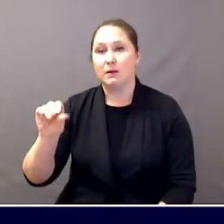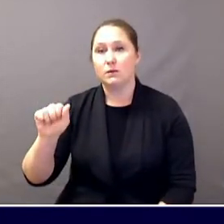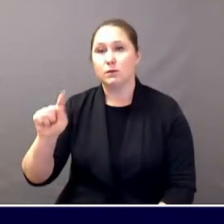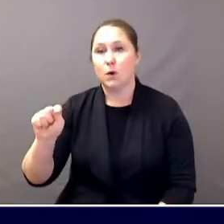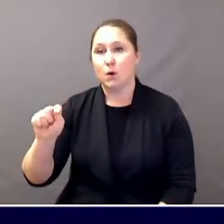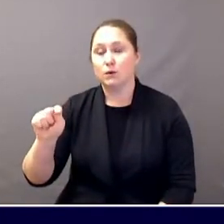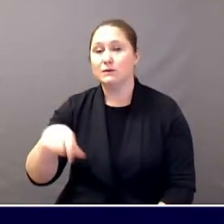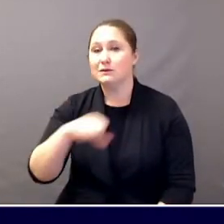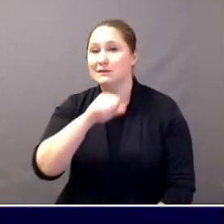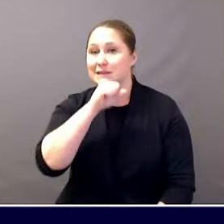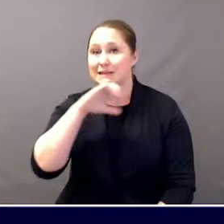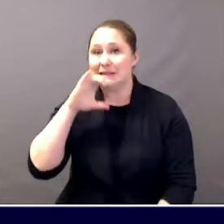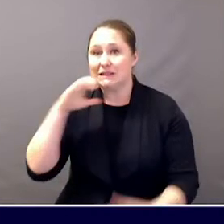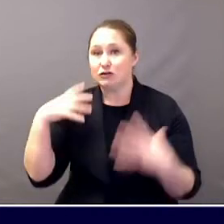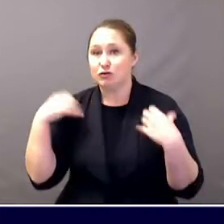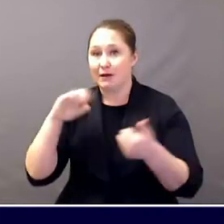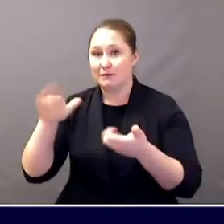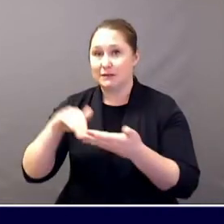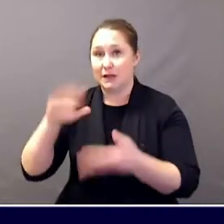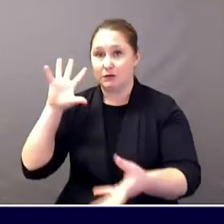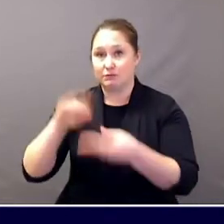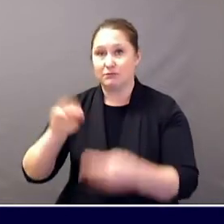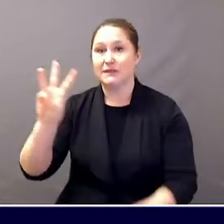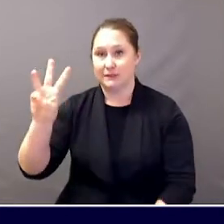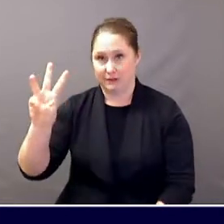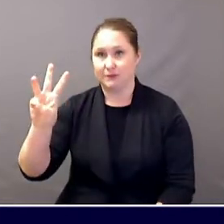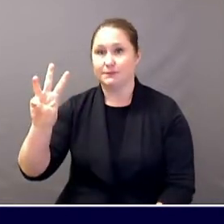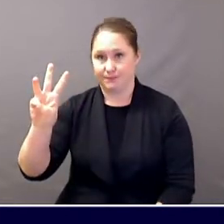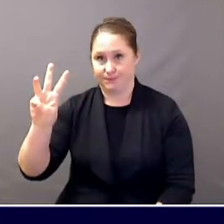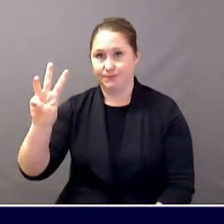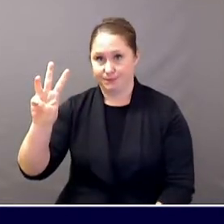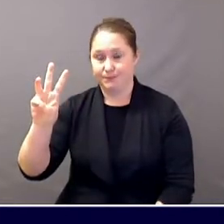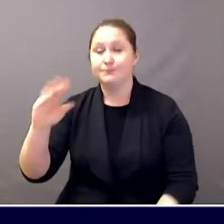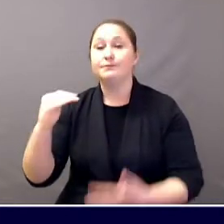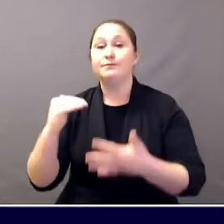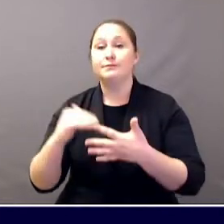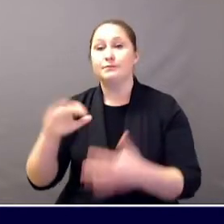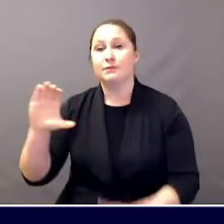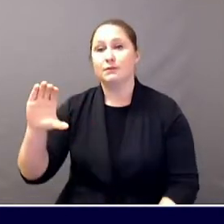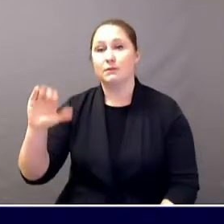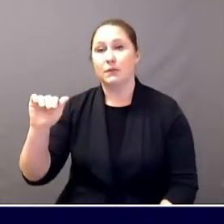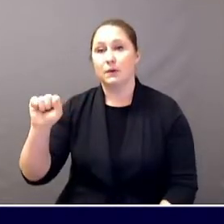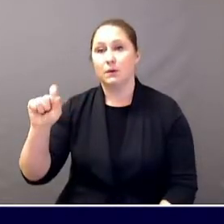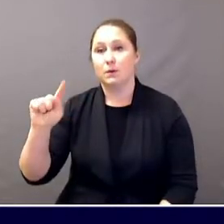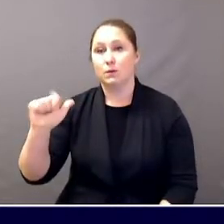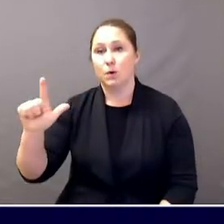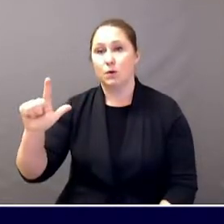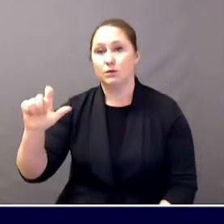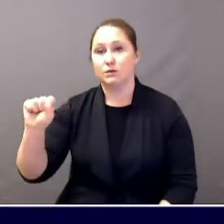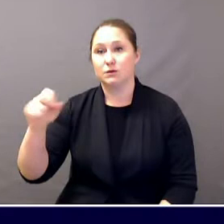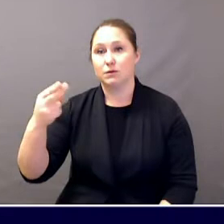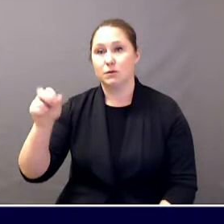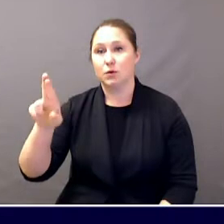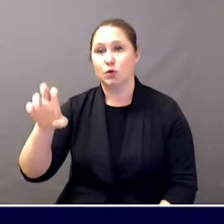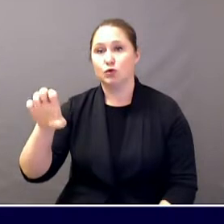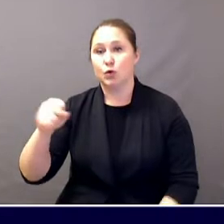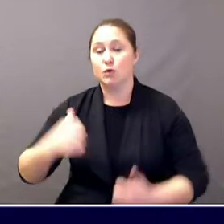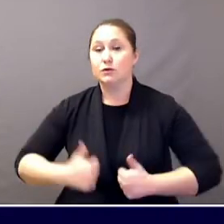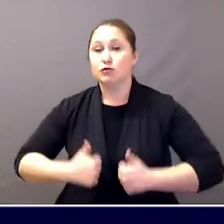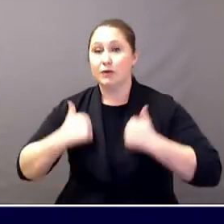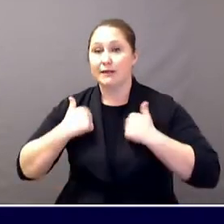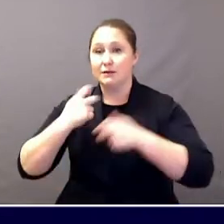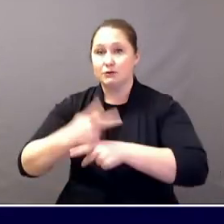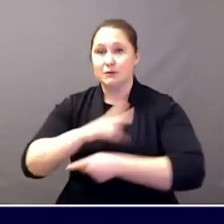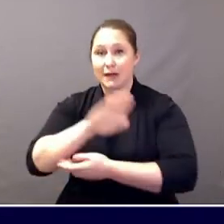are aware of 6 total cases. Another is at the Coastal Shores Residential Care Facility in Brunswick, where we are